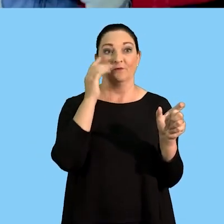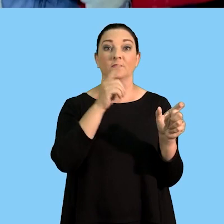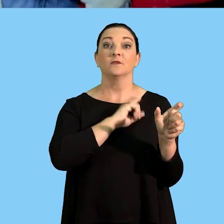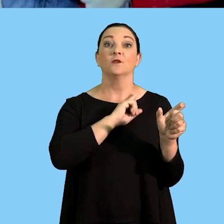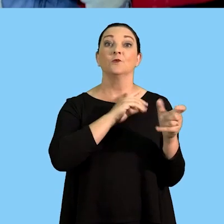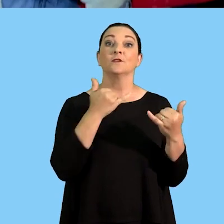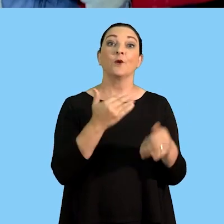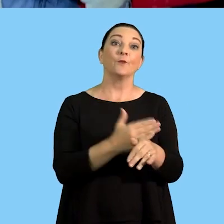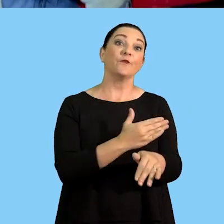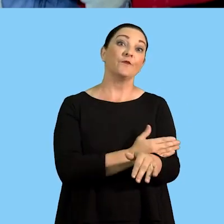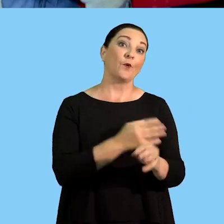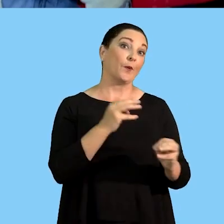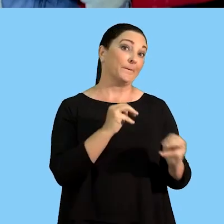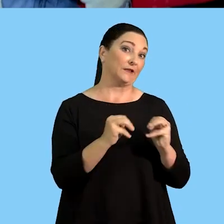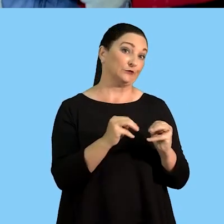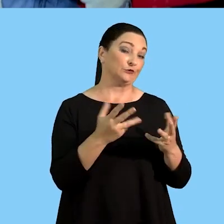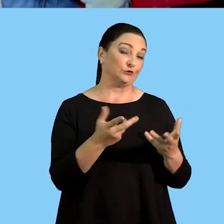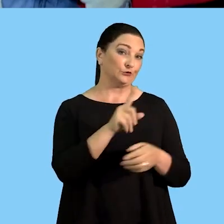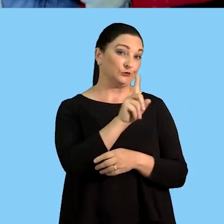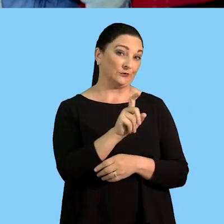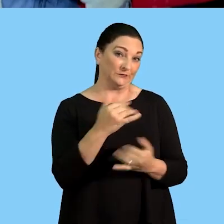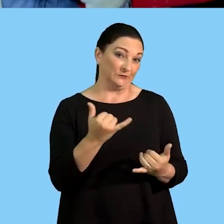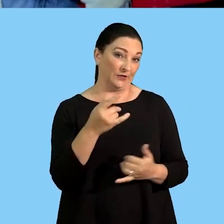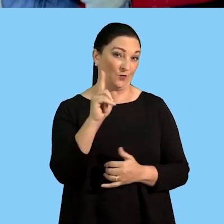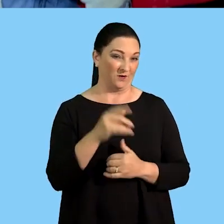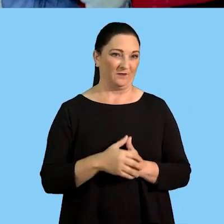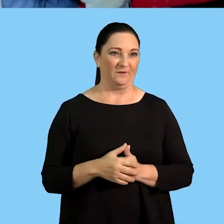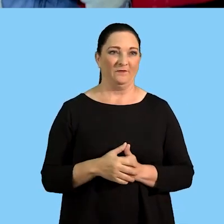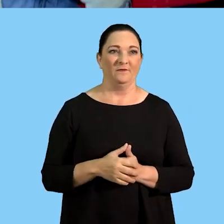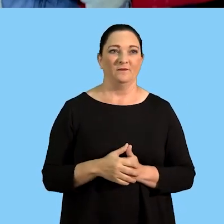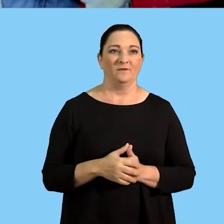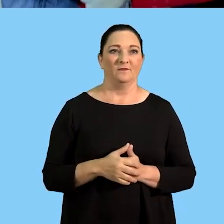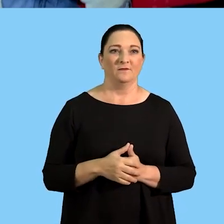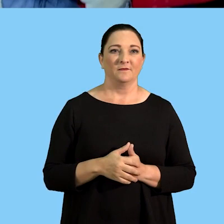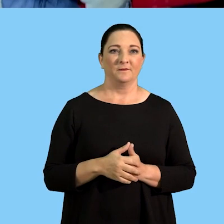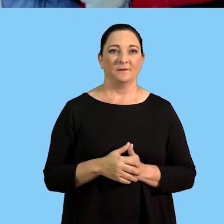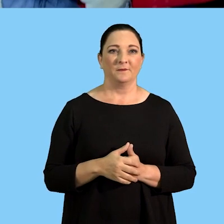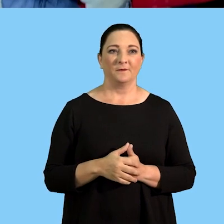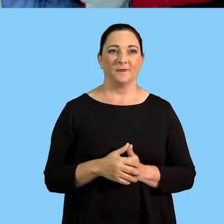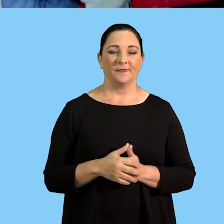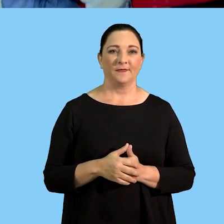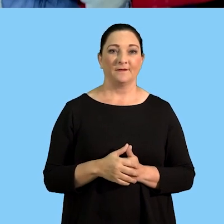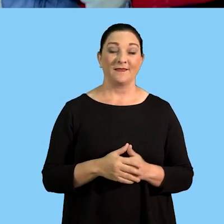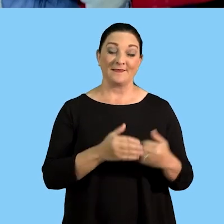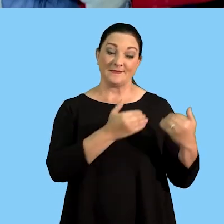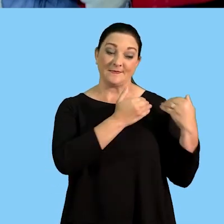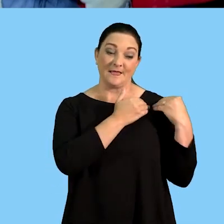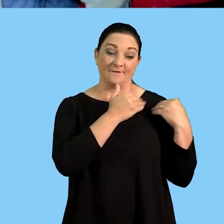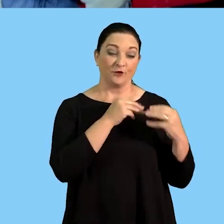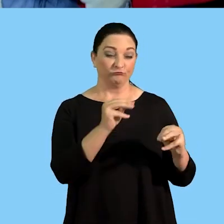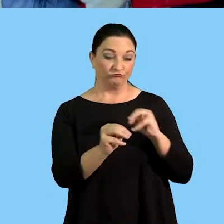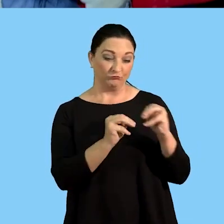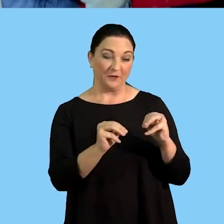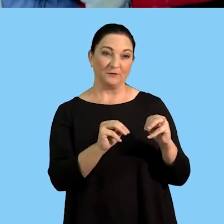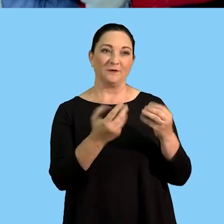Which brings me to the pre-knowledge practice question for today. The question reads as, elaborate on the meaning